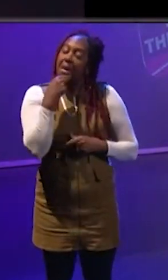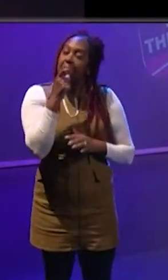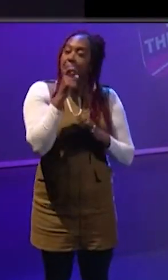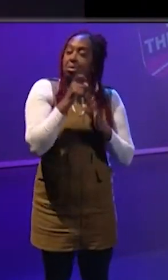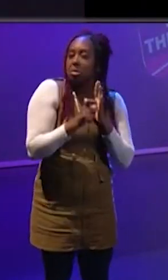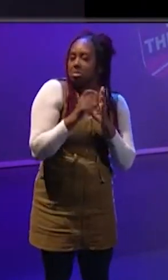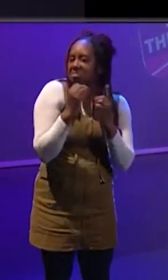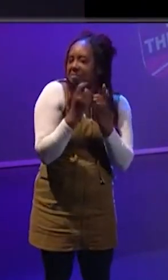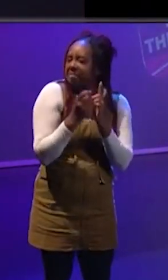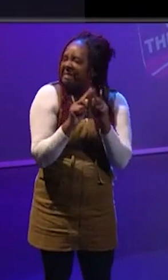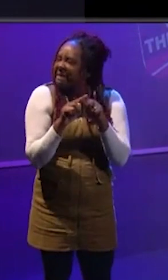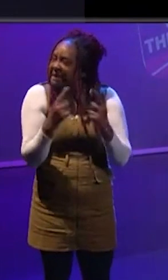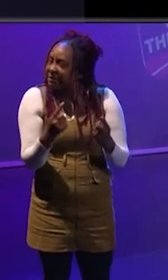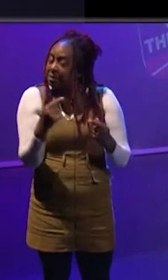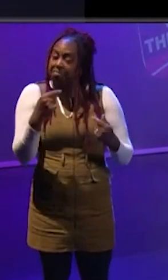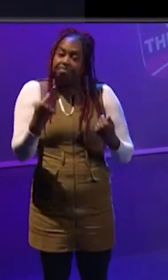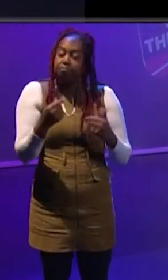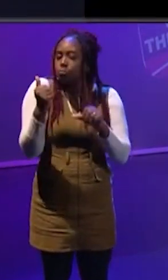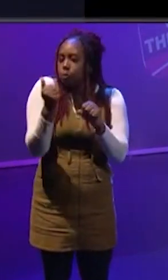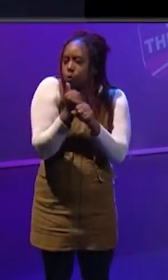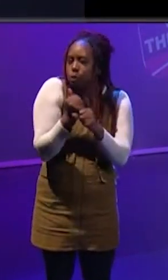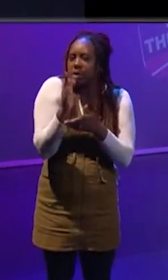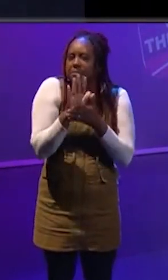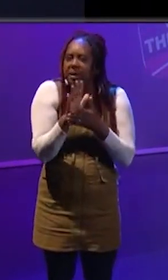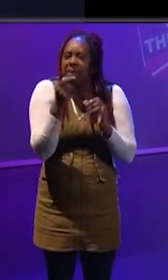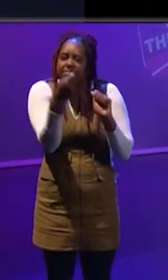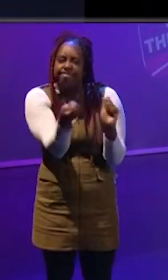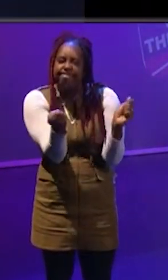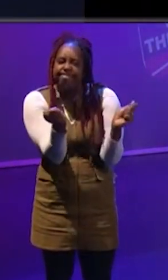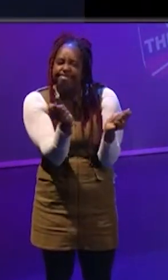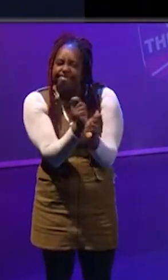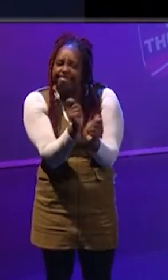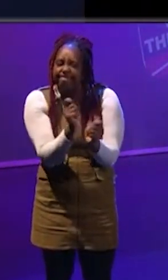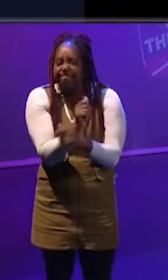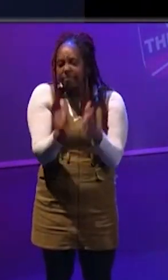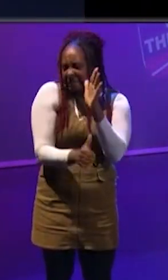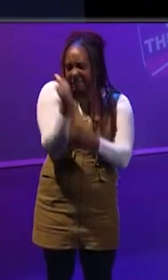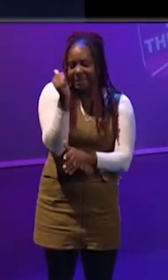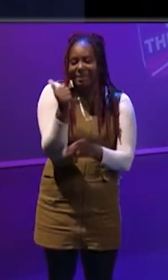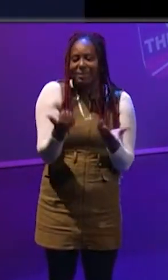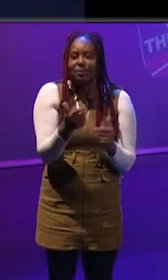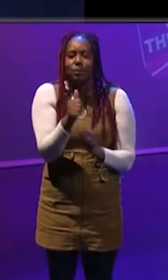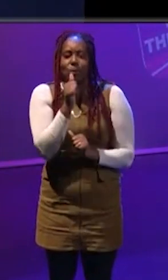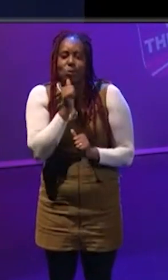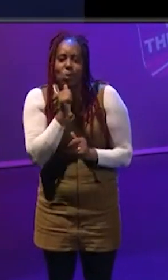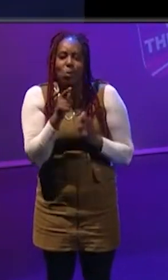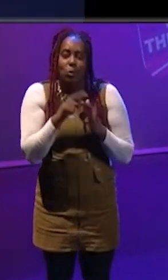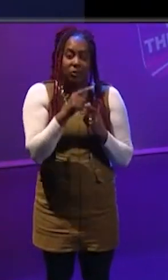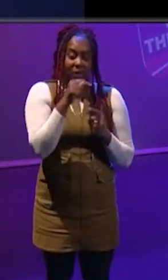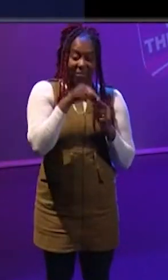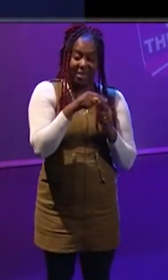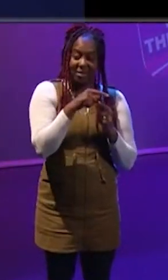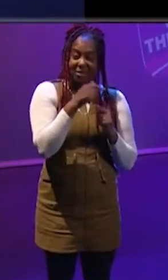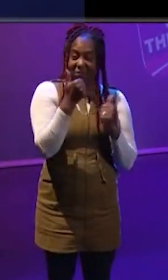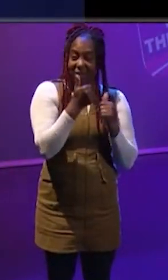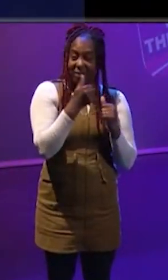this time? Because producing for me is all about that transferable skills that you can use and take across projects. So a big thing